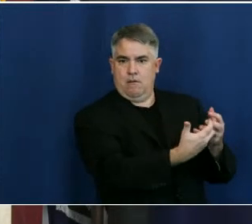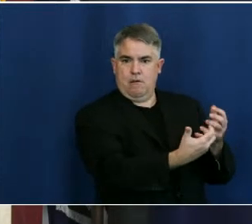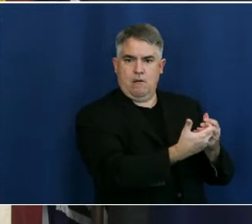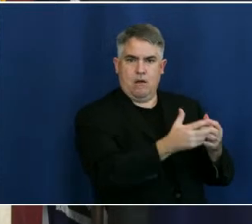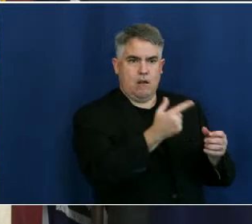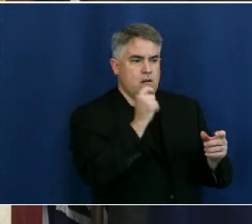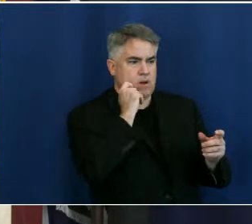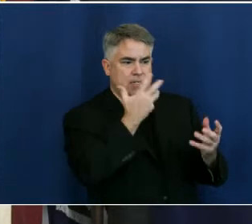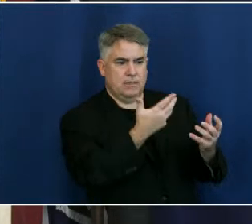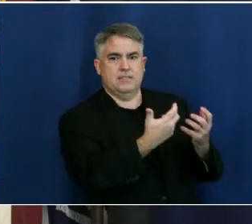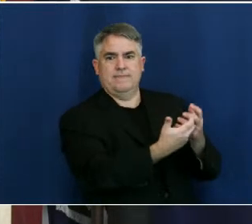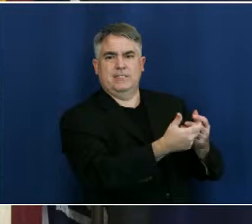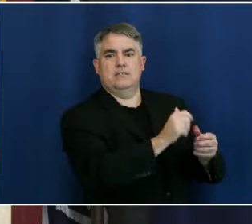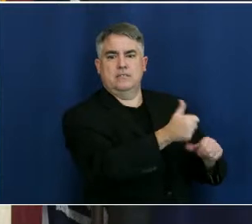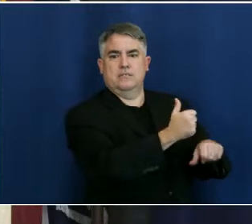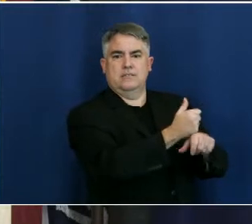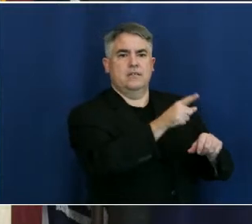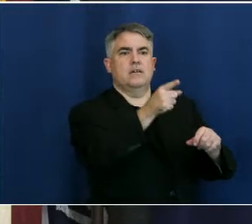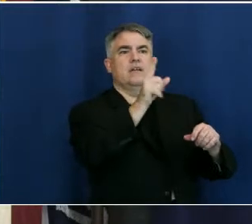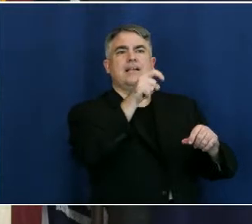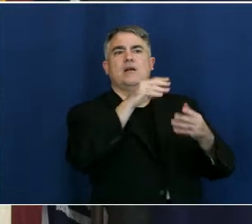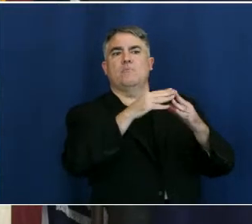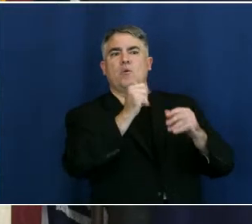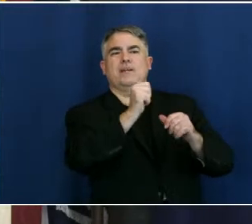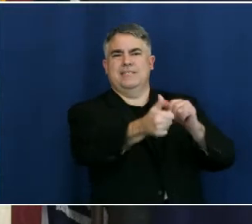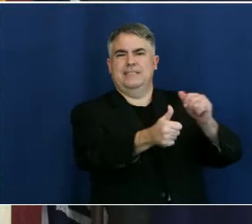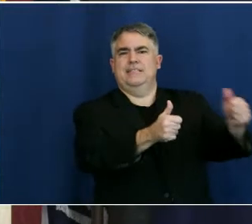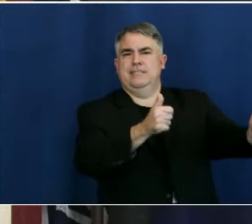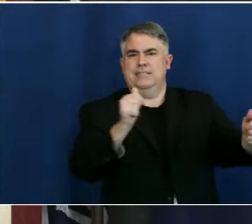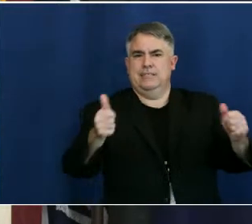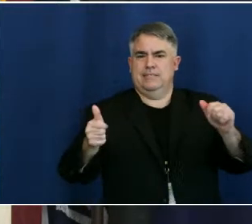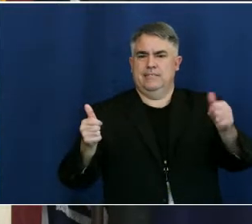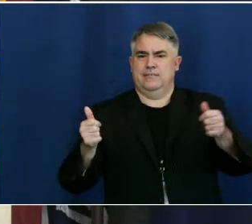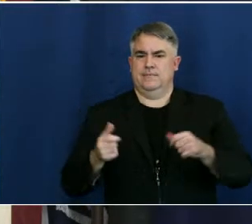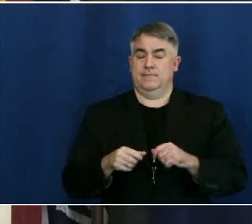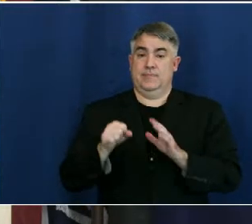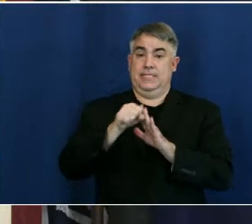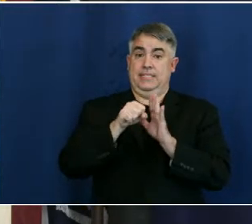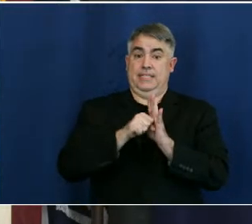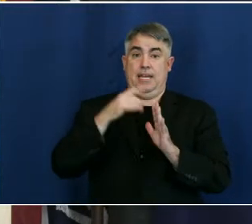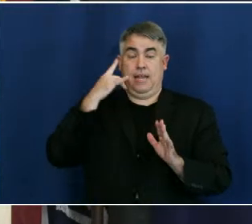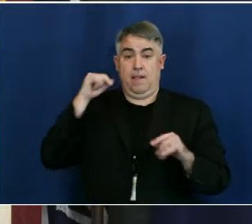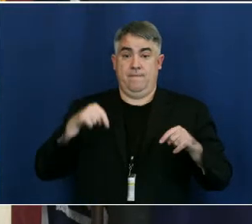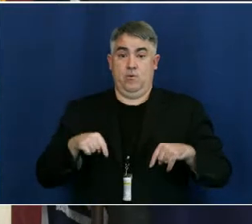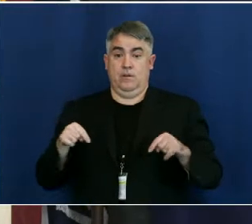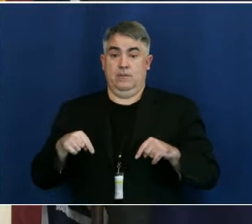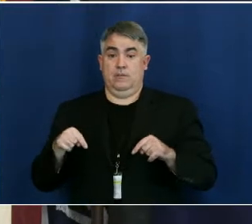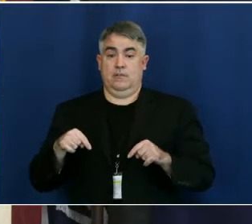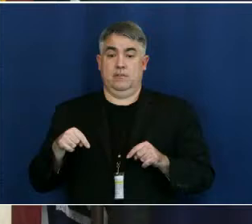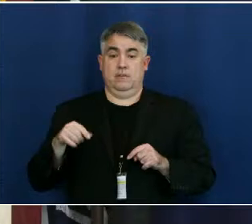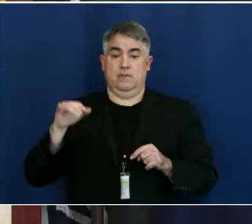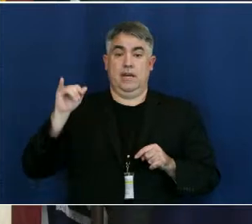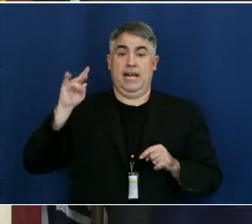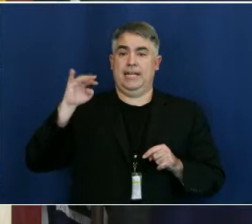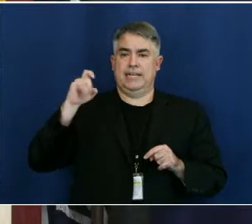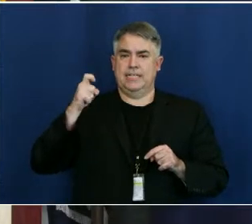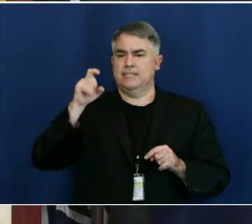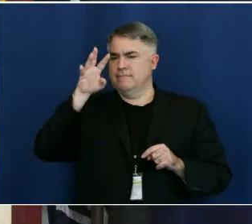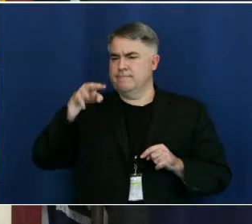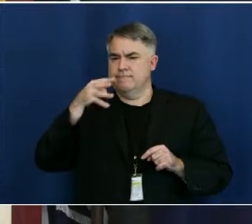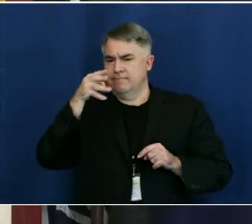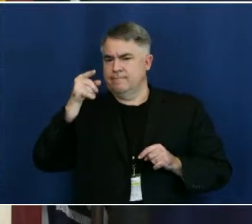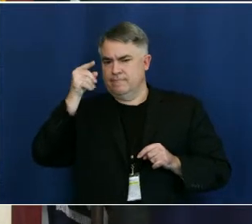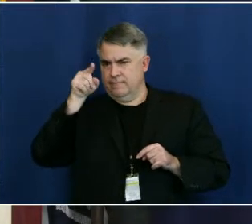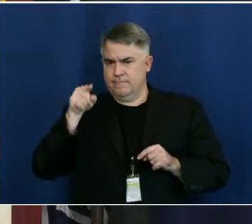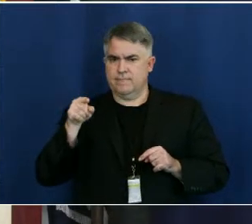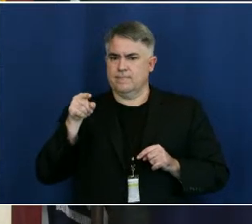the Health Equity Index from the state of California and the case rates based on zip codes. And so we have placed them in the right